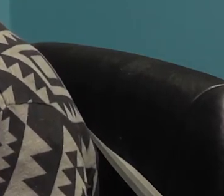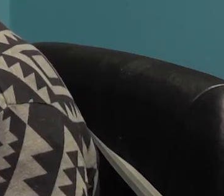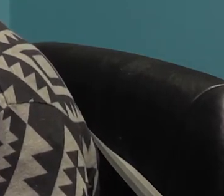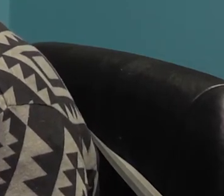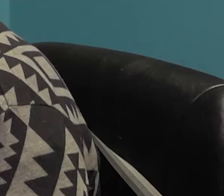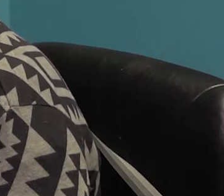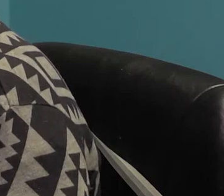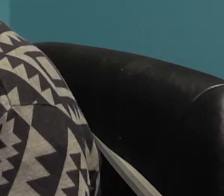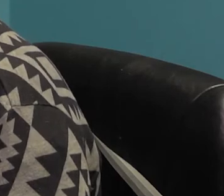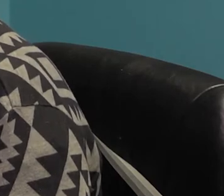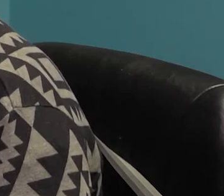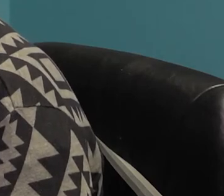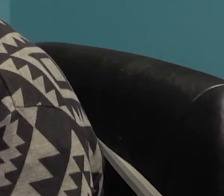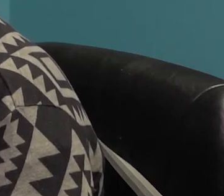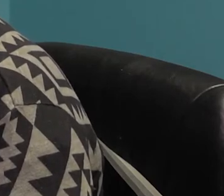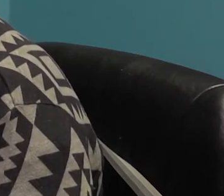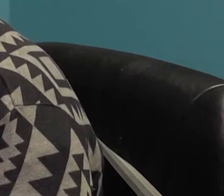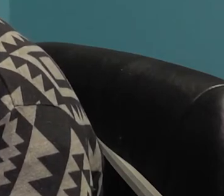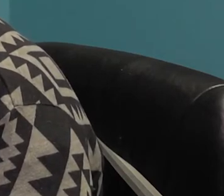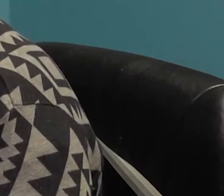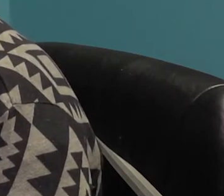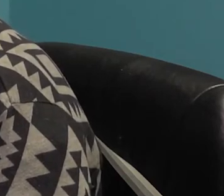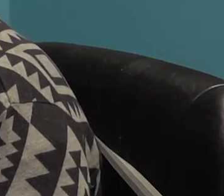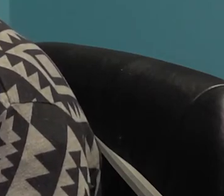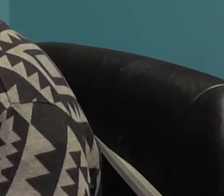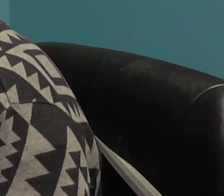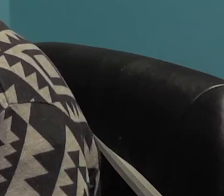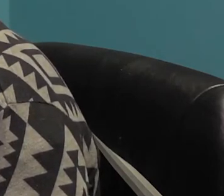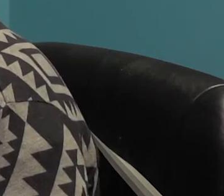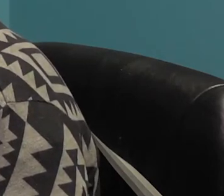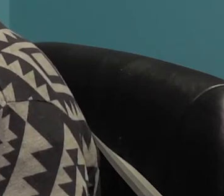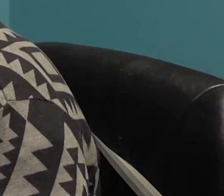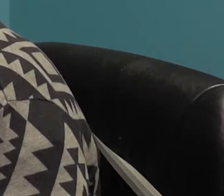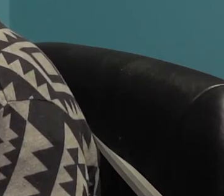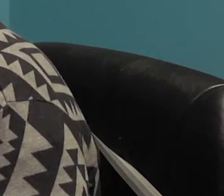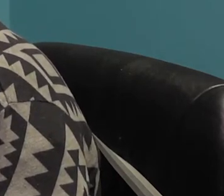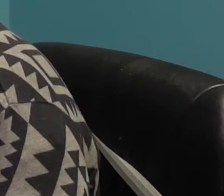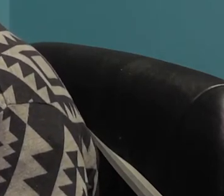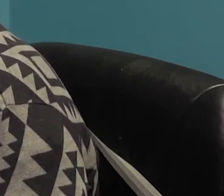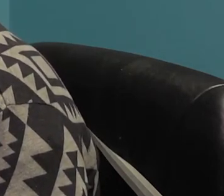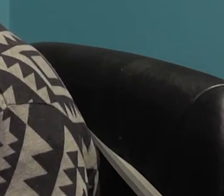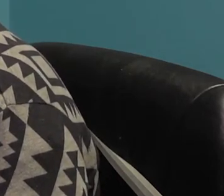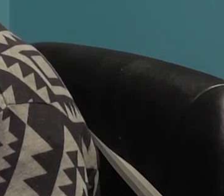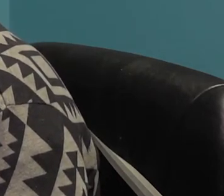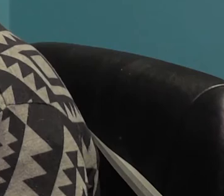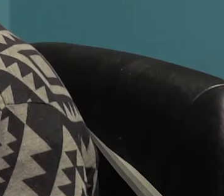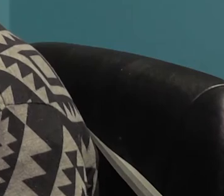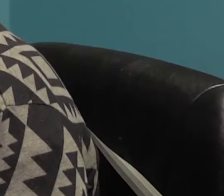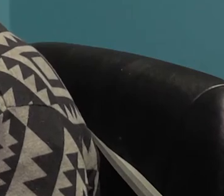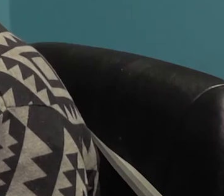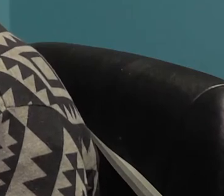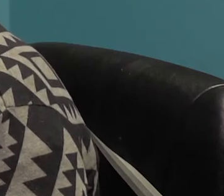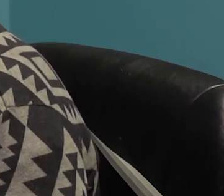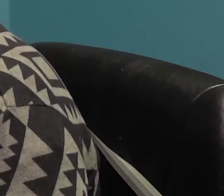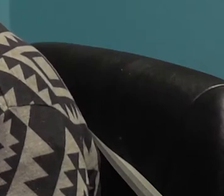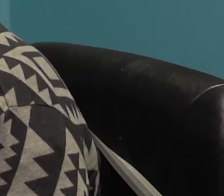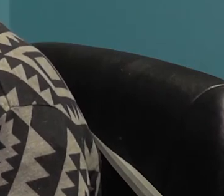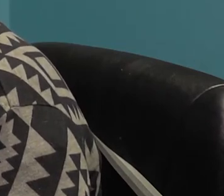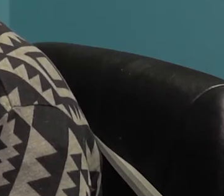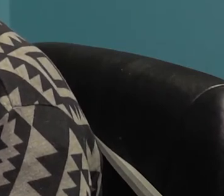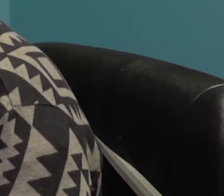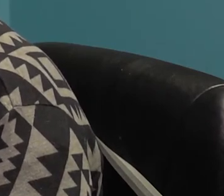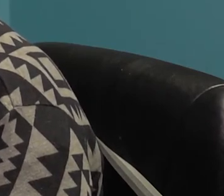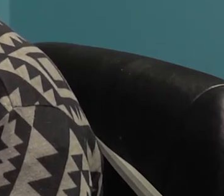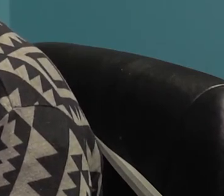television show that aired at 3 p.m. With our host from UMADOP, Tamara Cantrell,